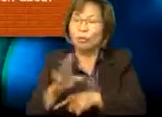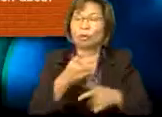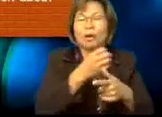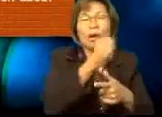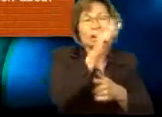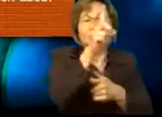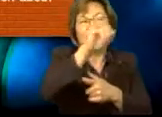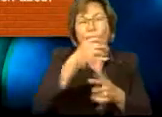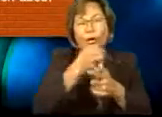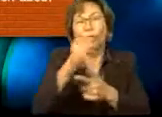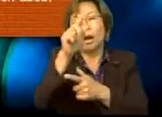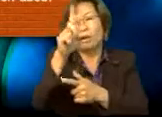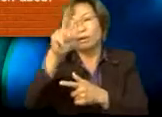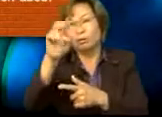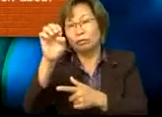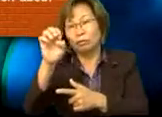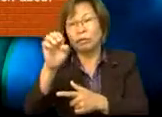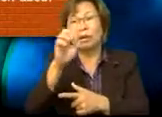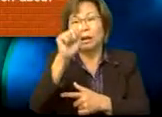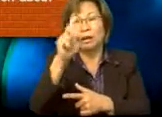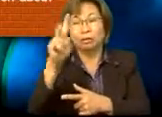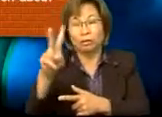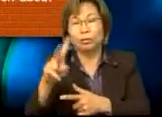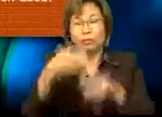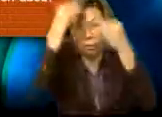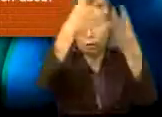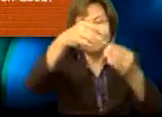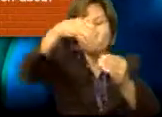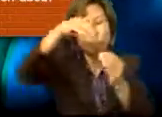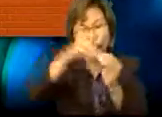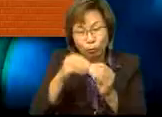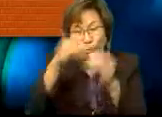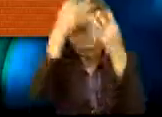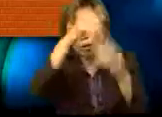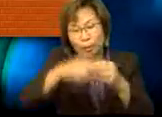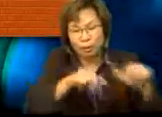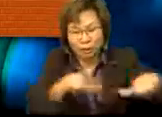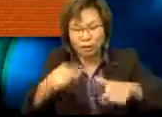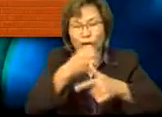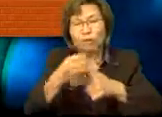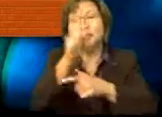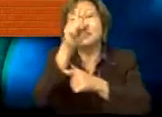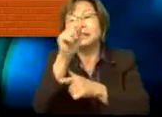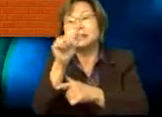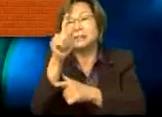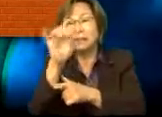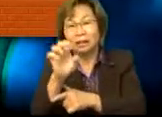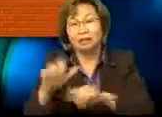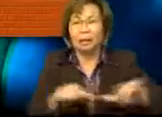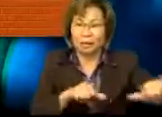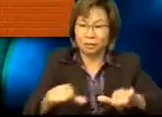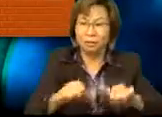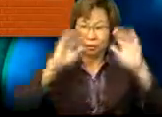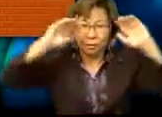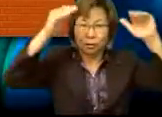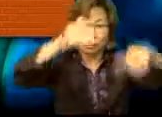more information about an action or the state of the action. Pay attention to your tenses. The